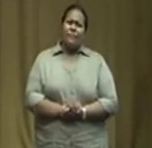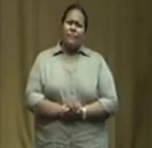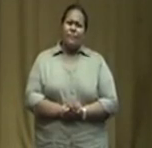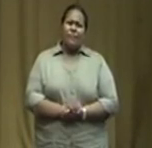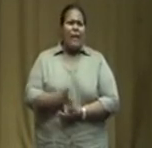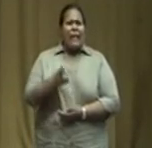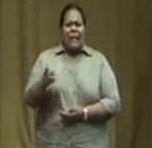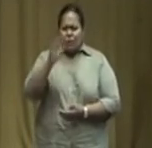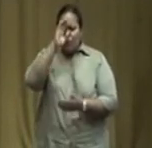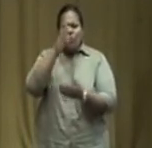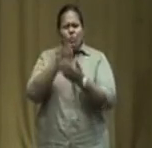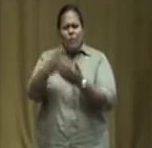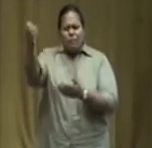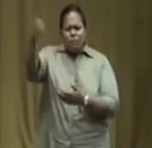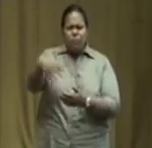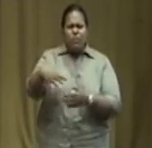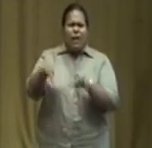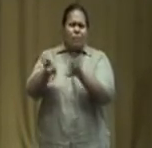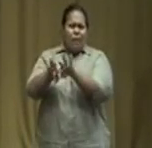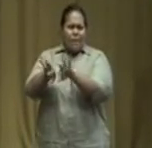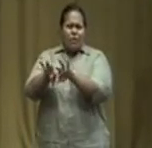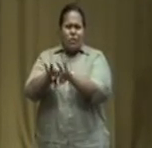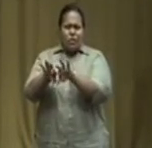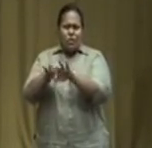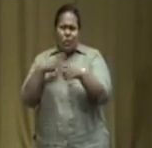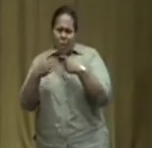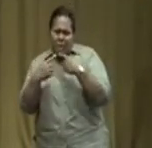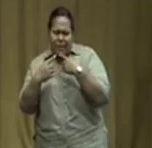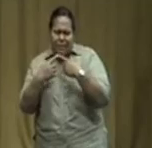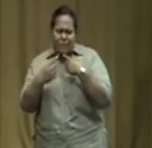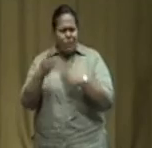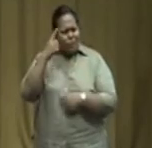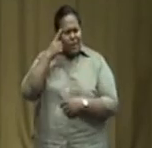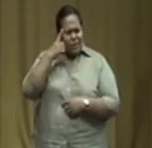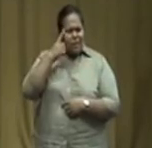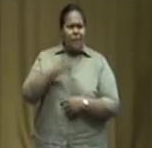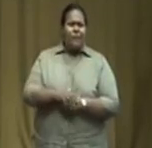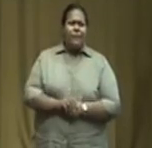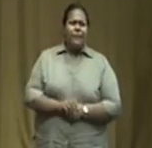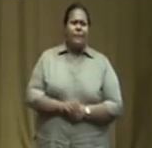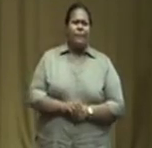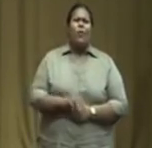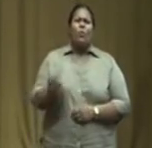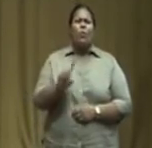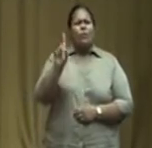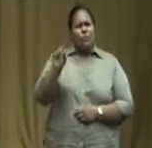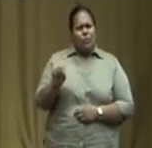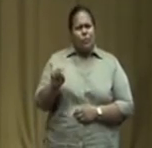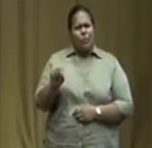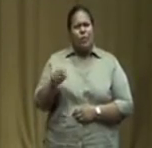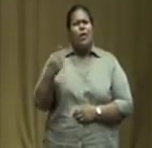absolute rubbish, so you've got 15,000 people putting up what you think is rubbish, what do you do, and